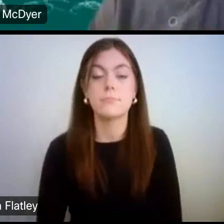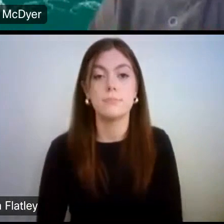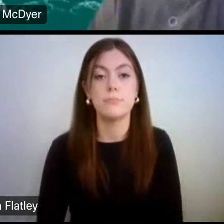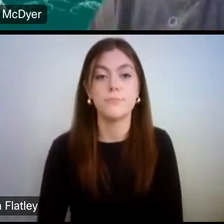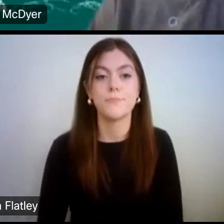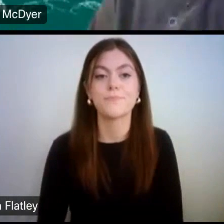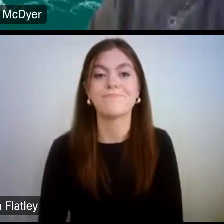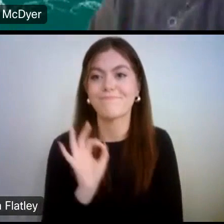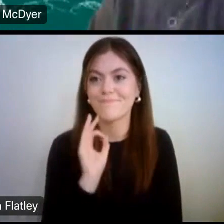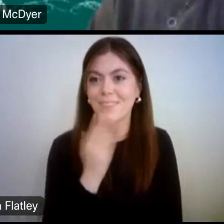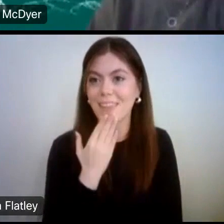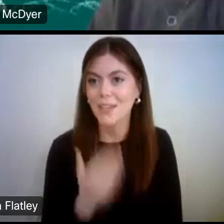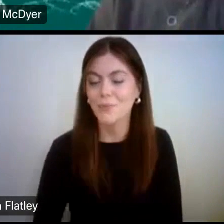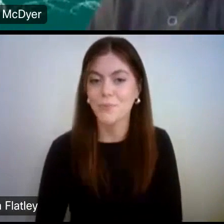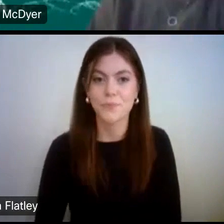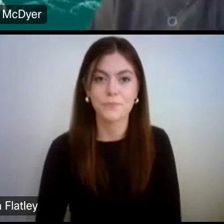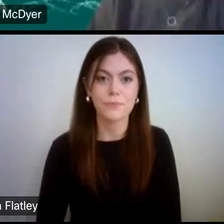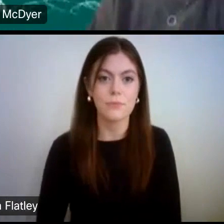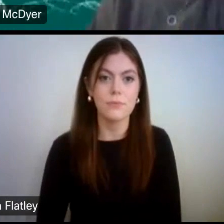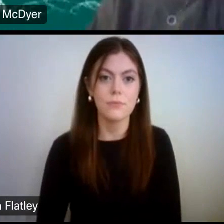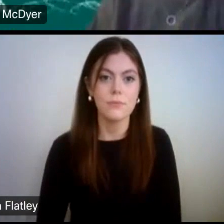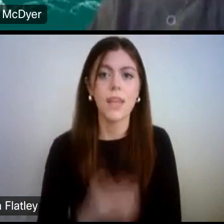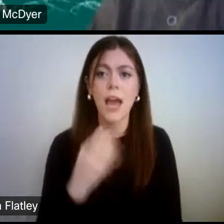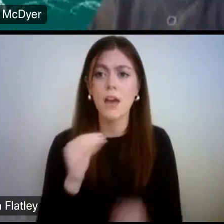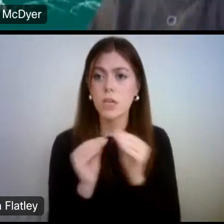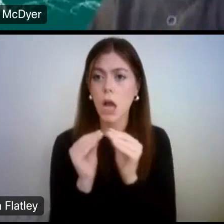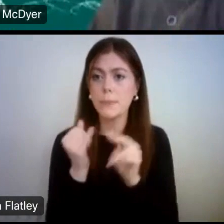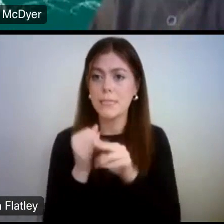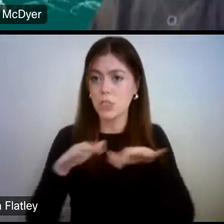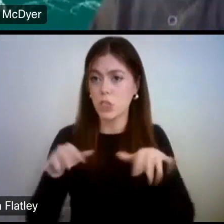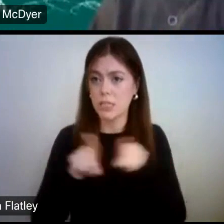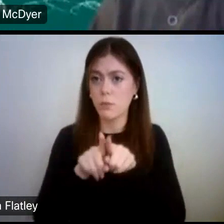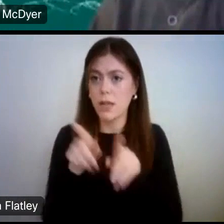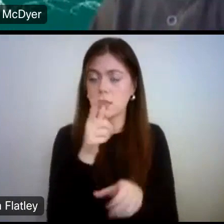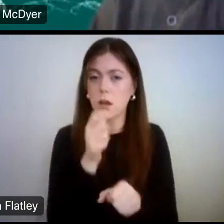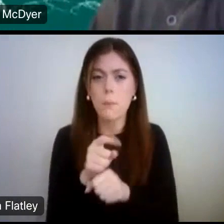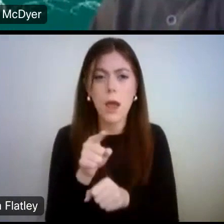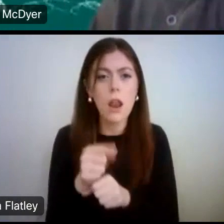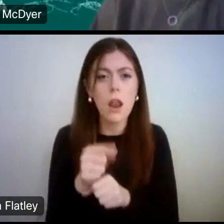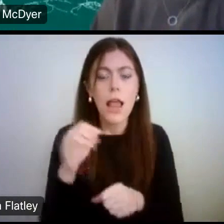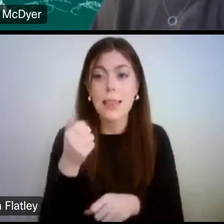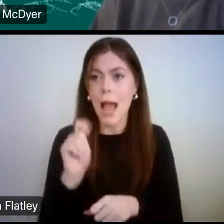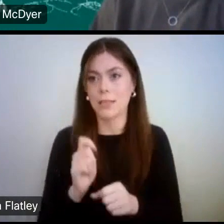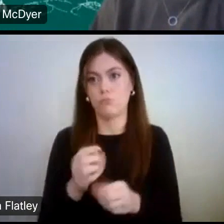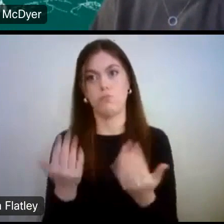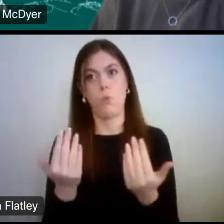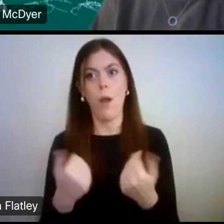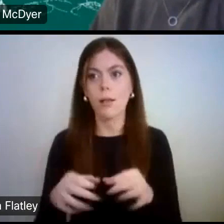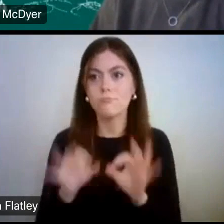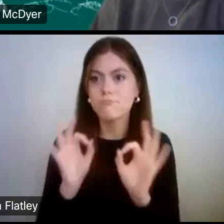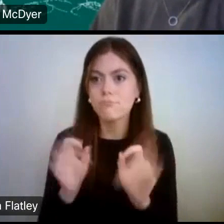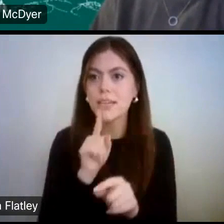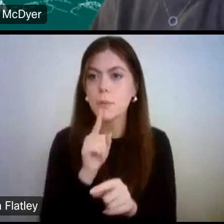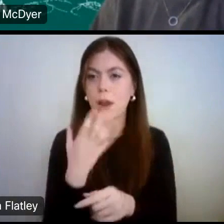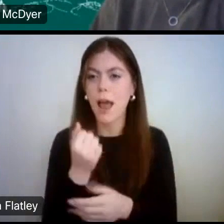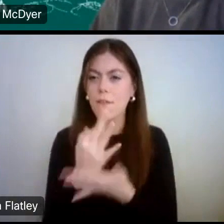Great, thanks. And there's a comment in the chat as well. The Act has been welcomed in general, but there's been a number of comments in